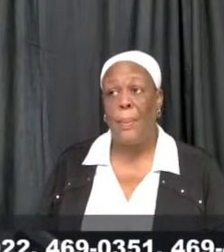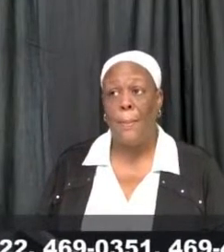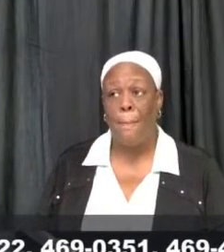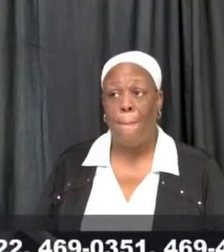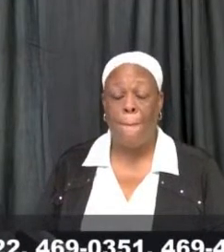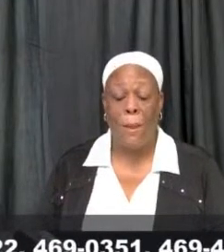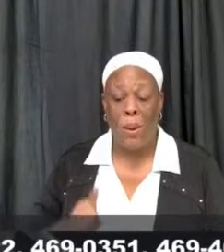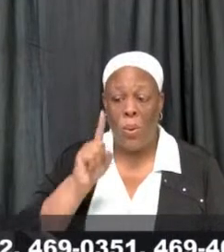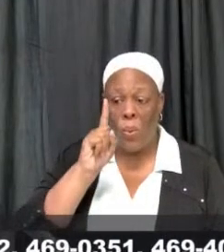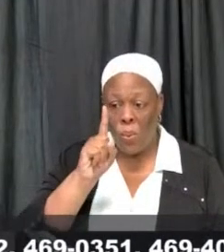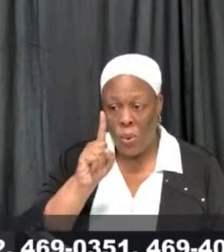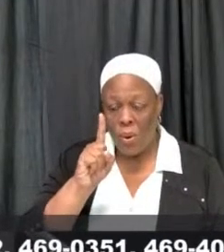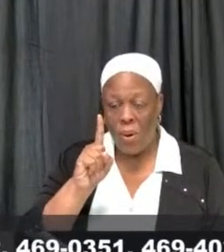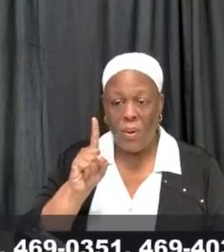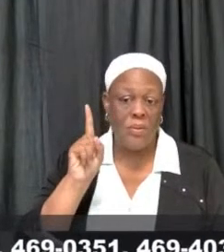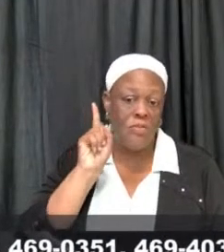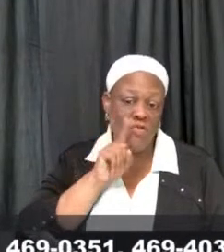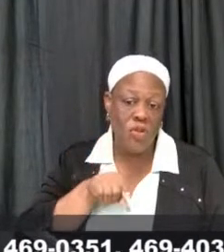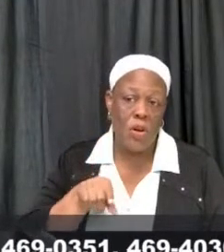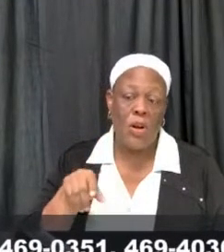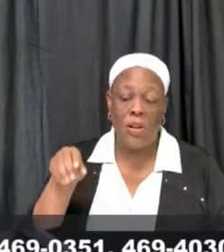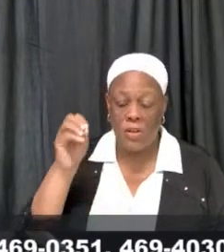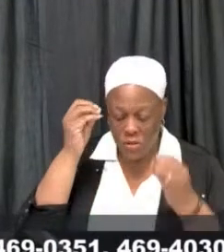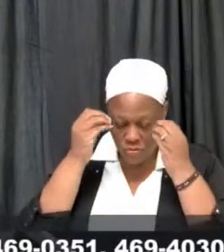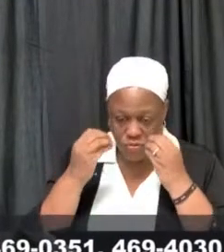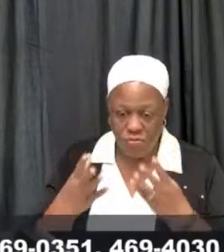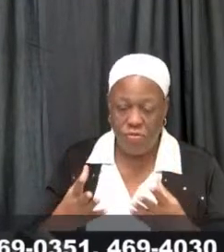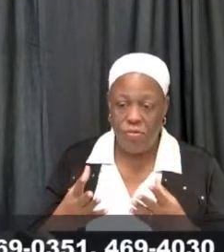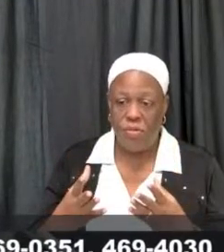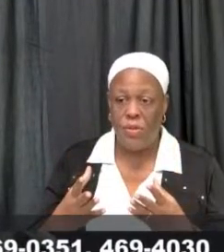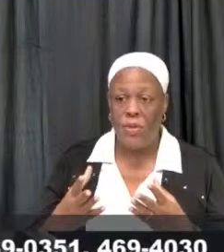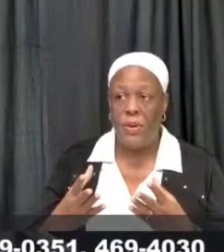pieces of fake news put out by